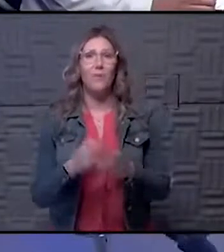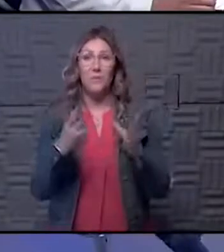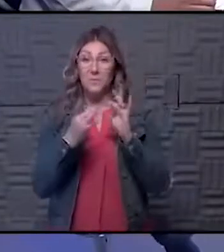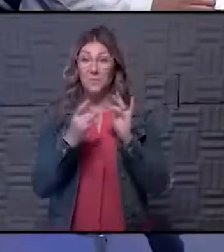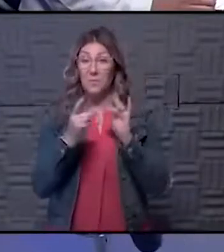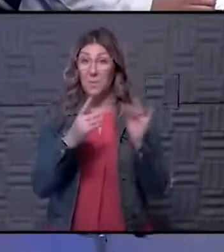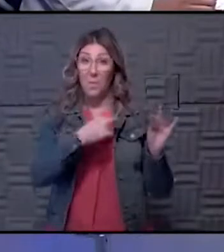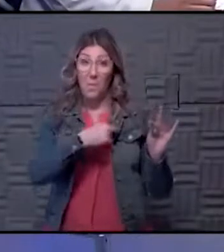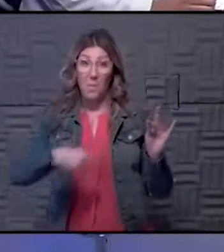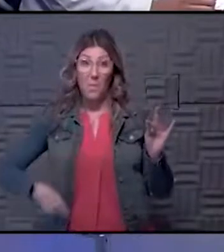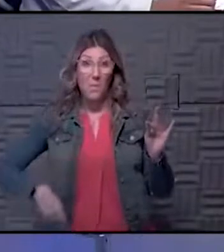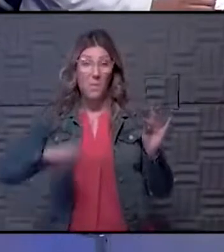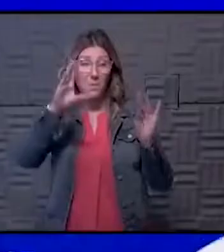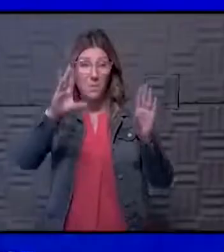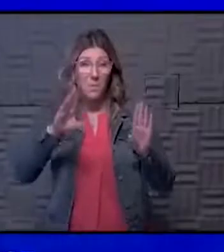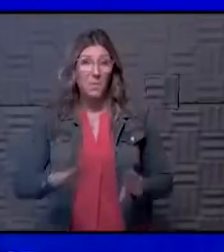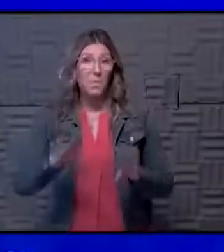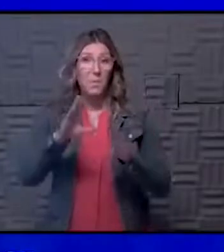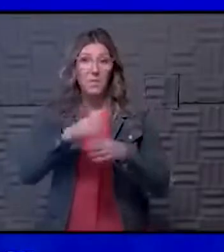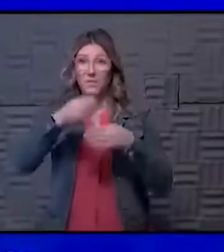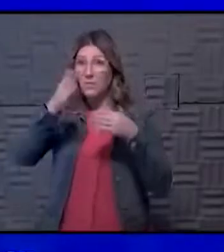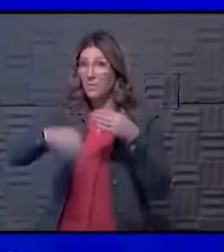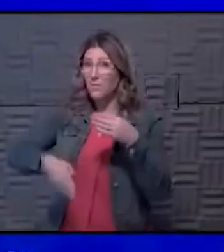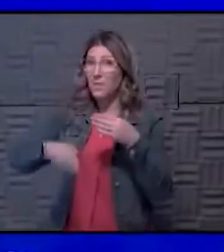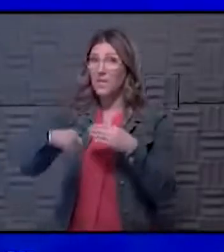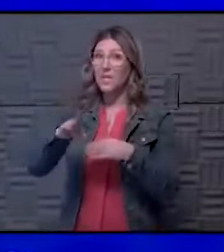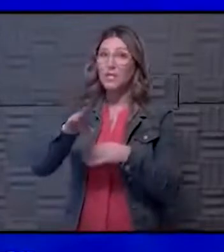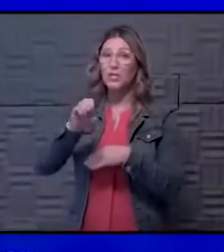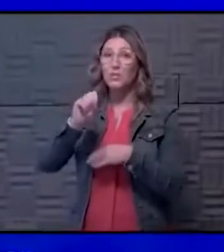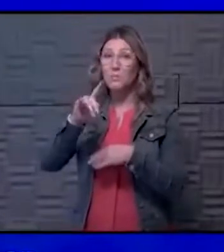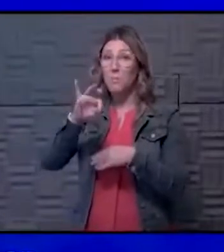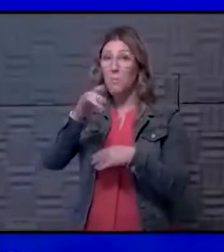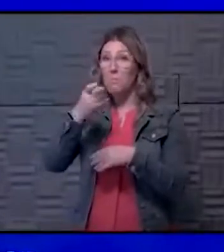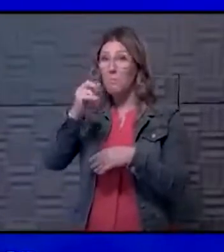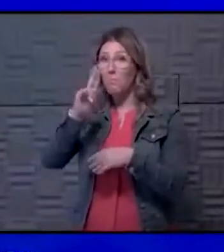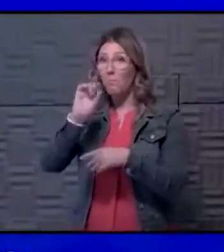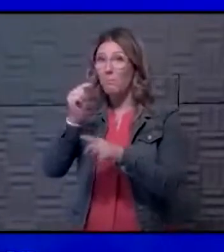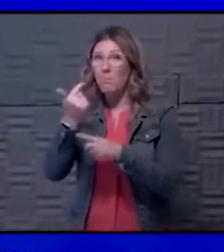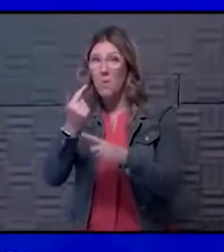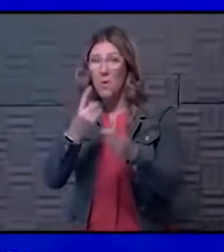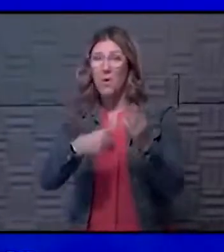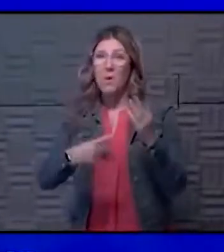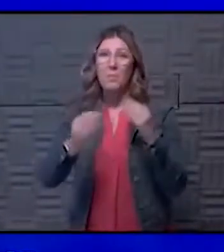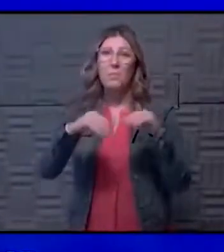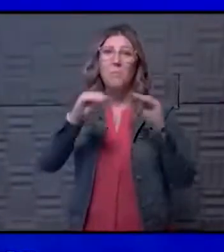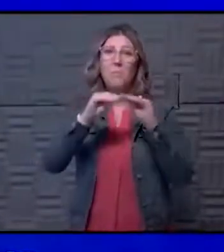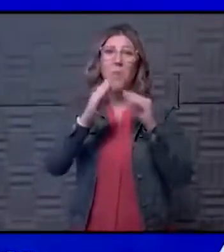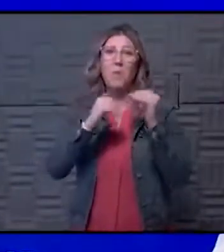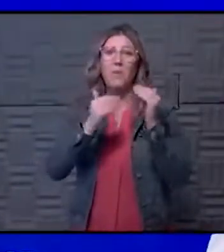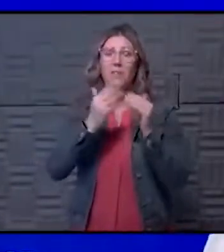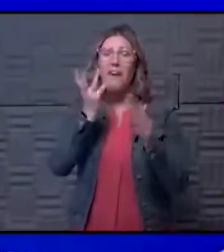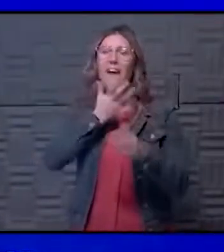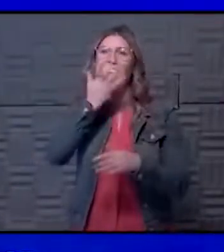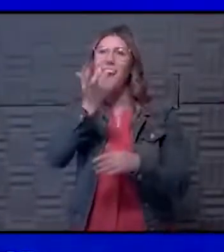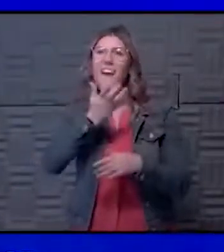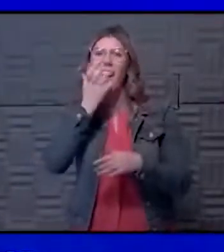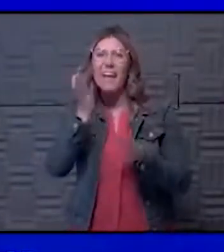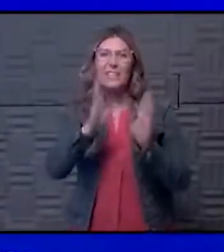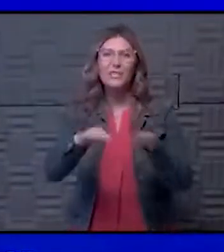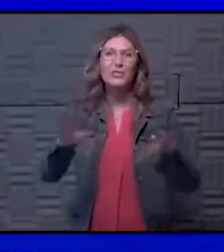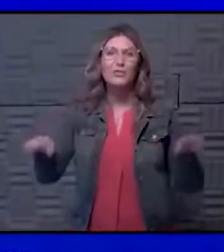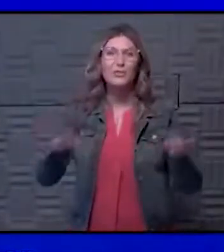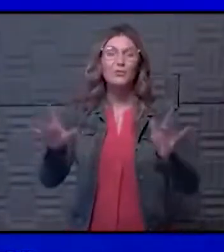Royals, great weekend, Sporting, great weekend. There may be no louder place on earth with more shouting going on than the Cauldron at Children's Park.